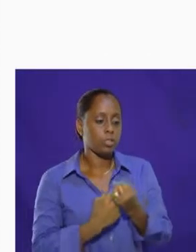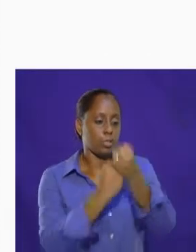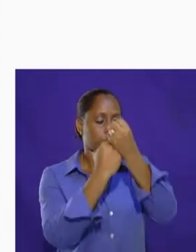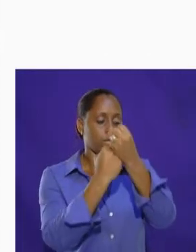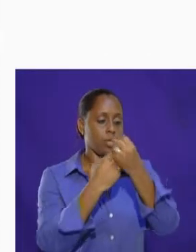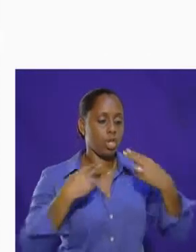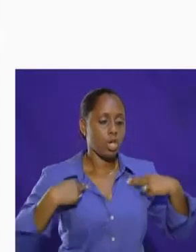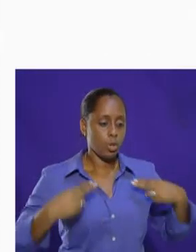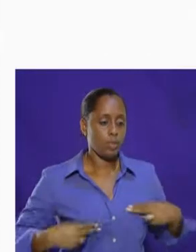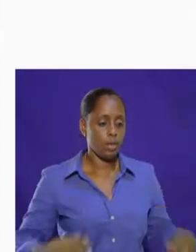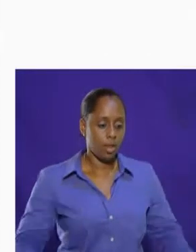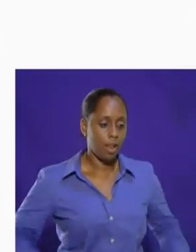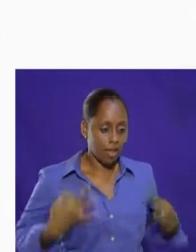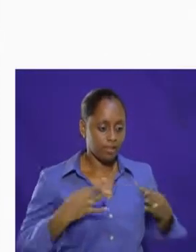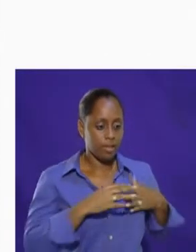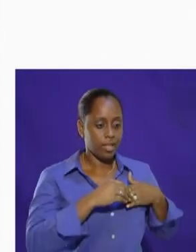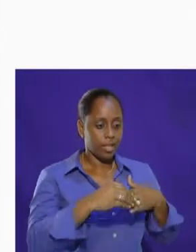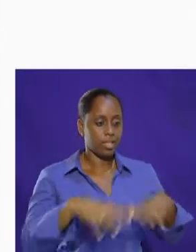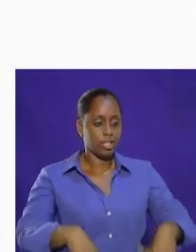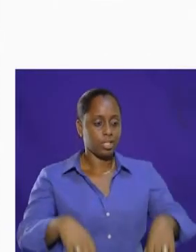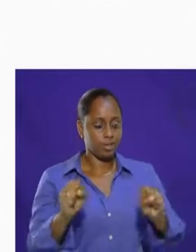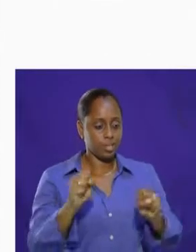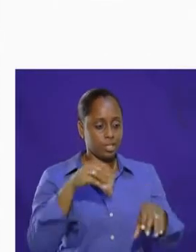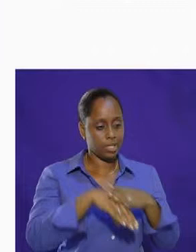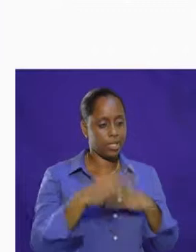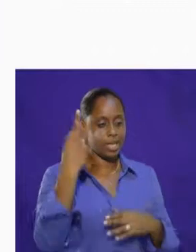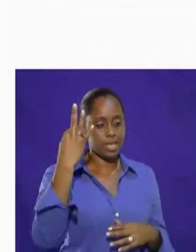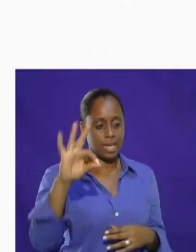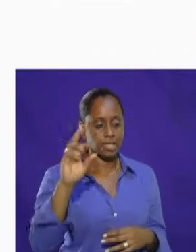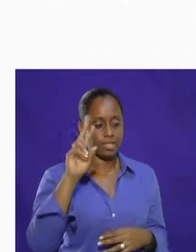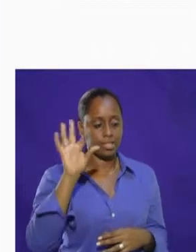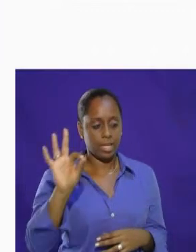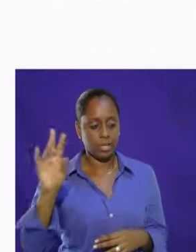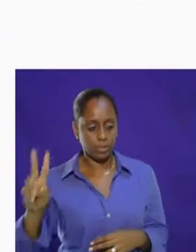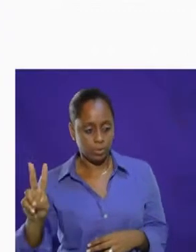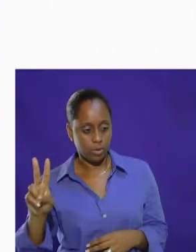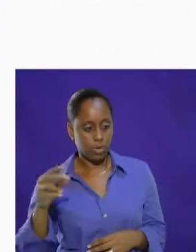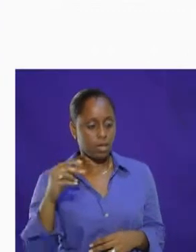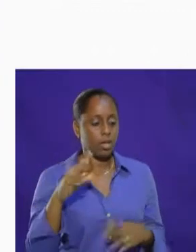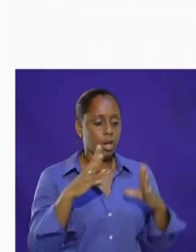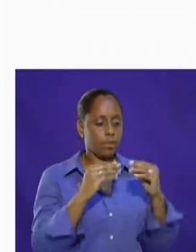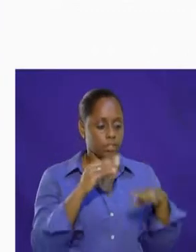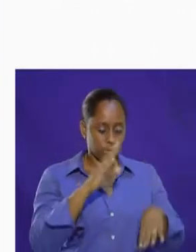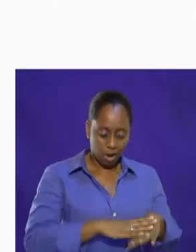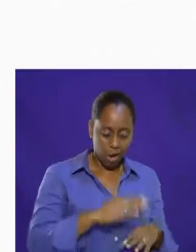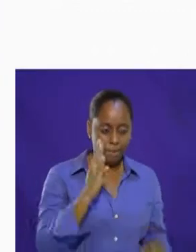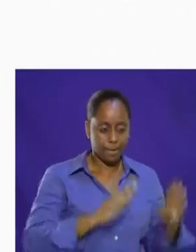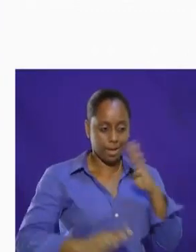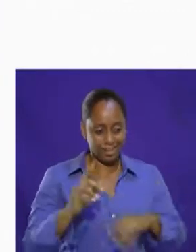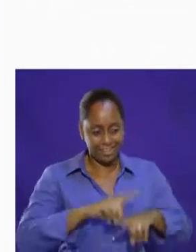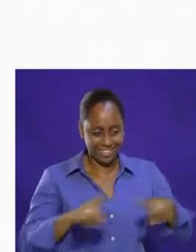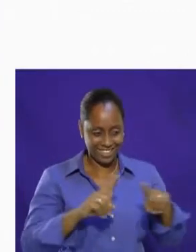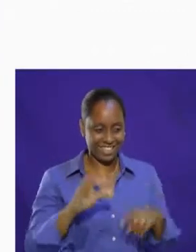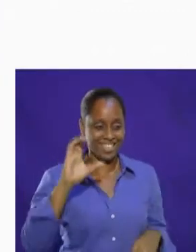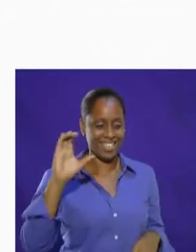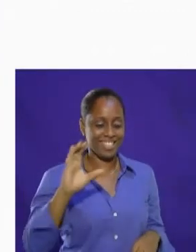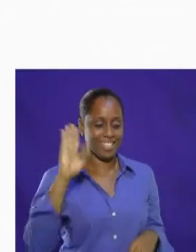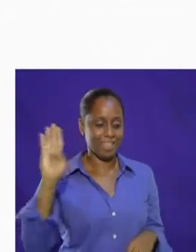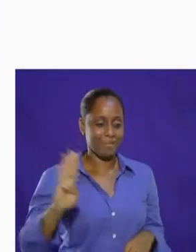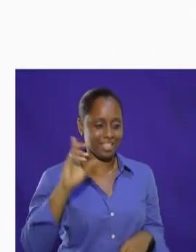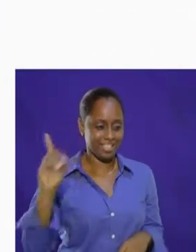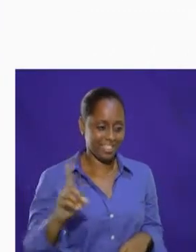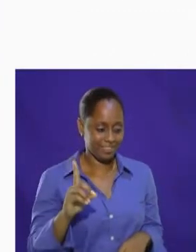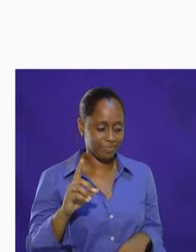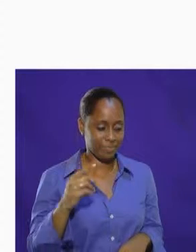in 1992 of the Convention on Biological Diversity. The objectives of this legally